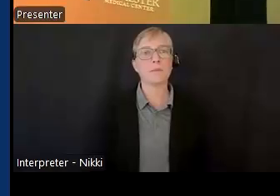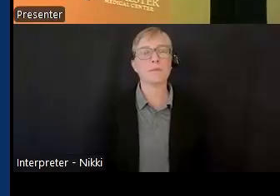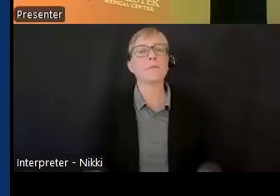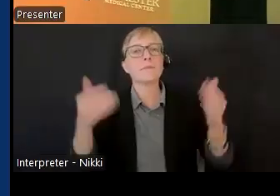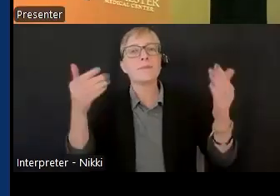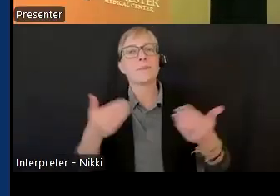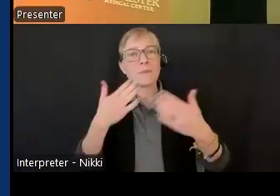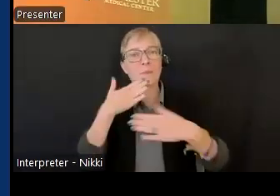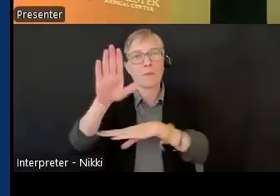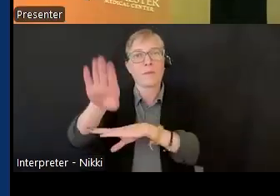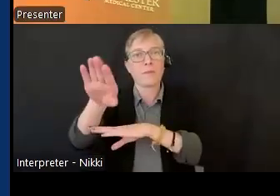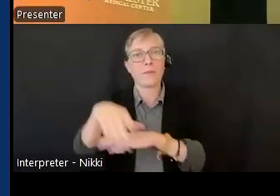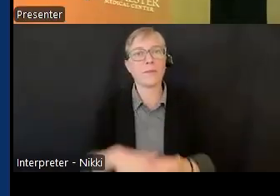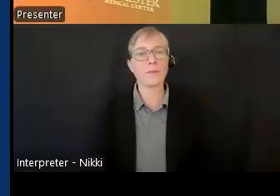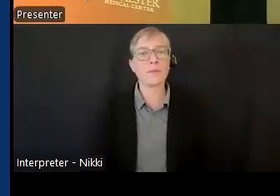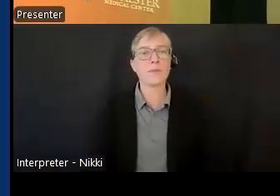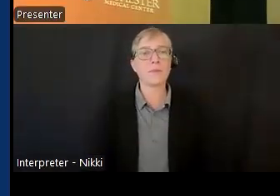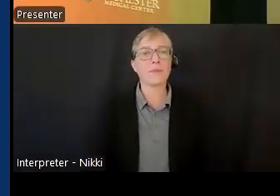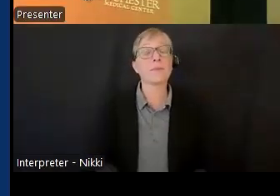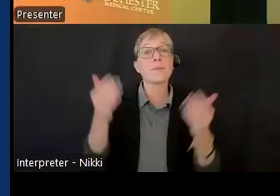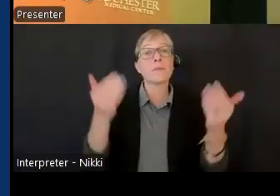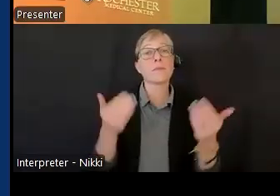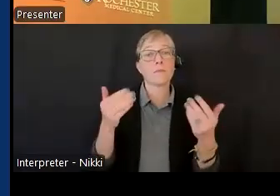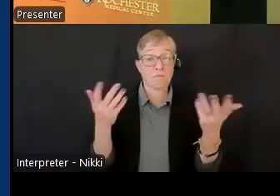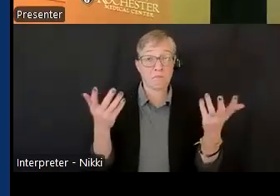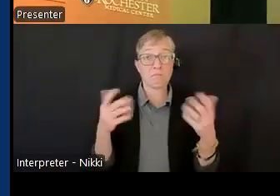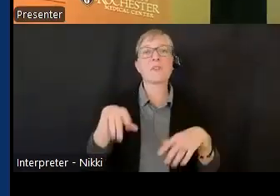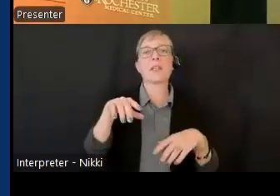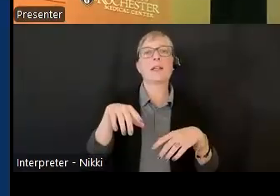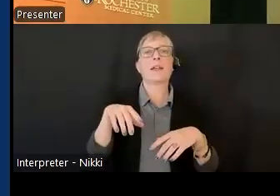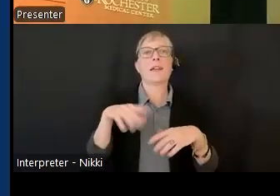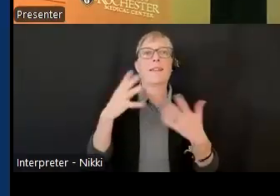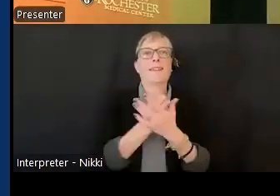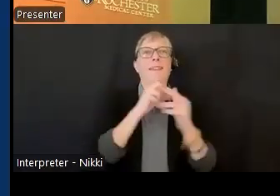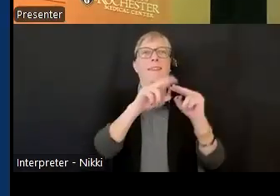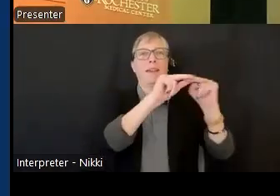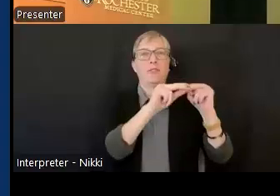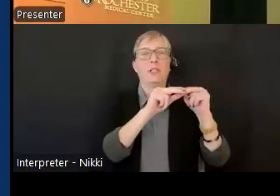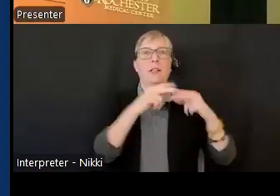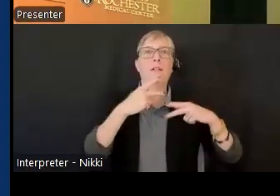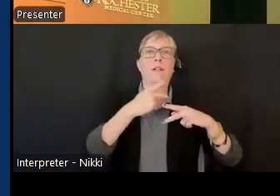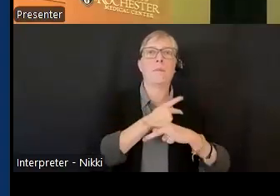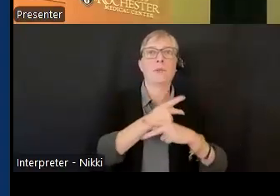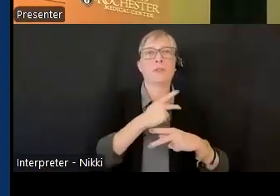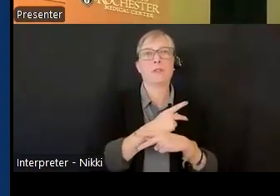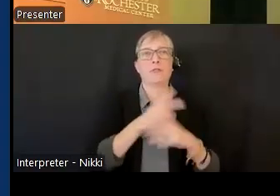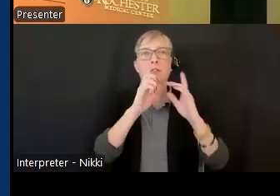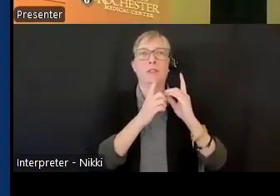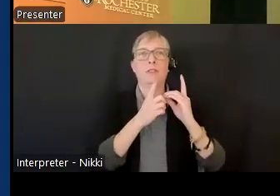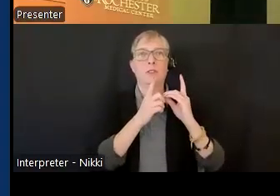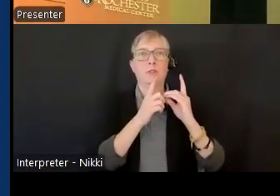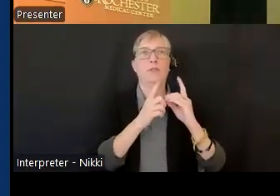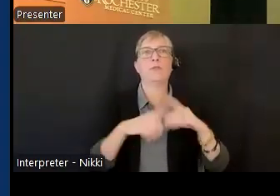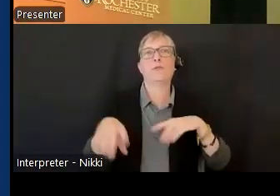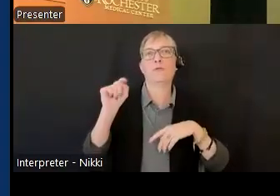Welcome. Good afternoon, everybody. Welcome to Leveraging Computational Models and Digital Tools to Enhance Care for